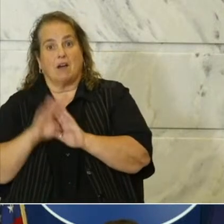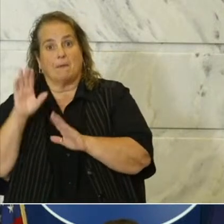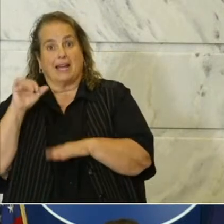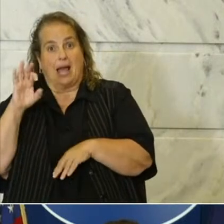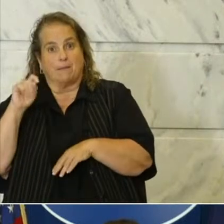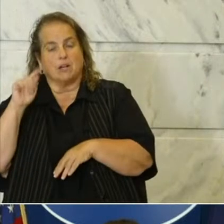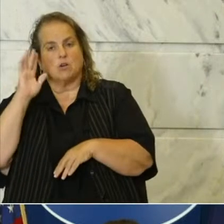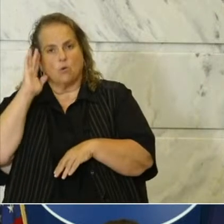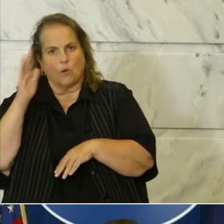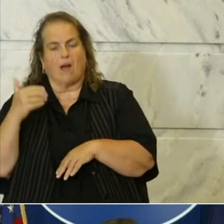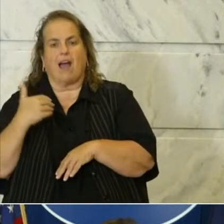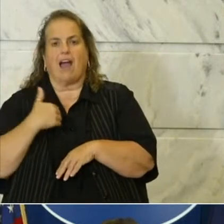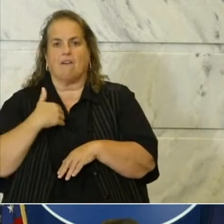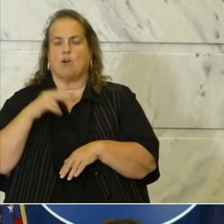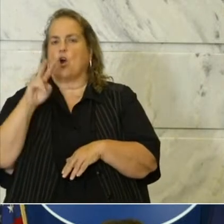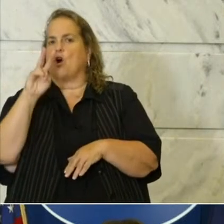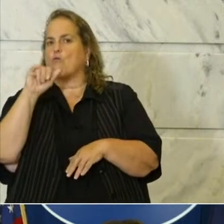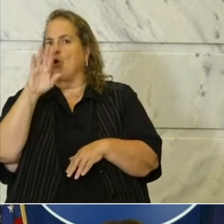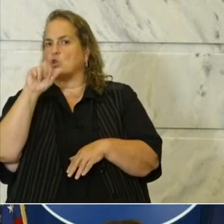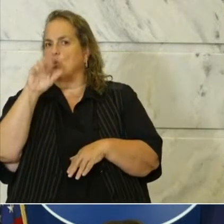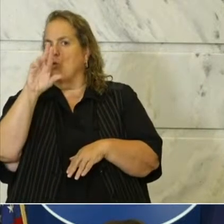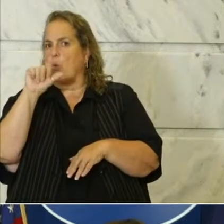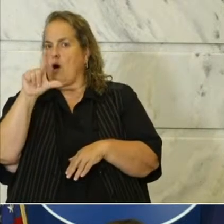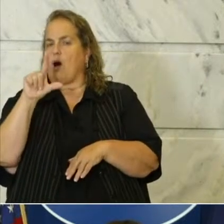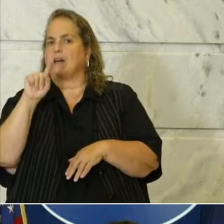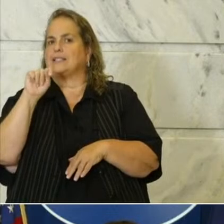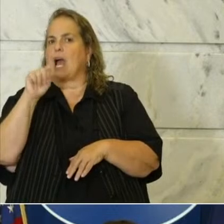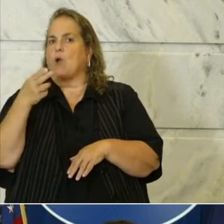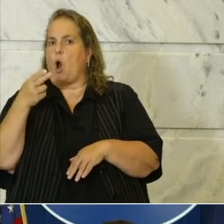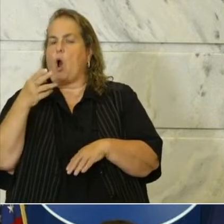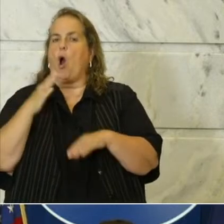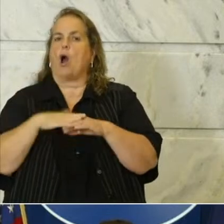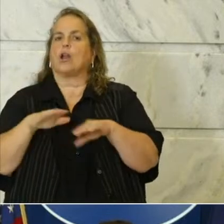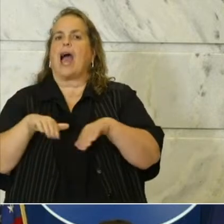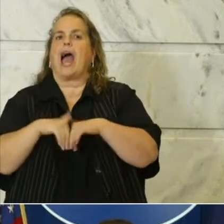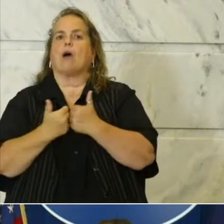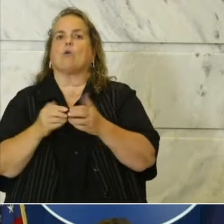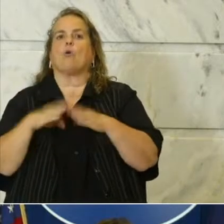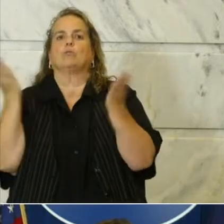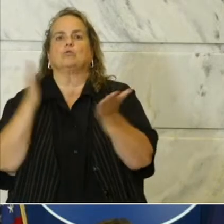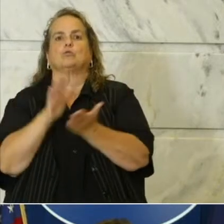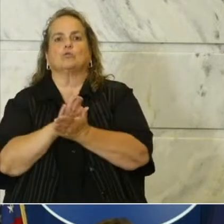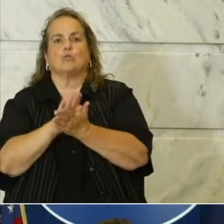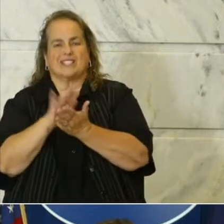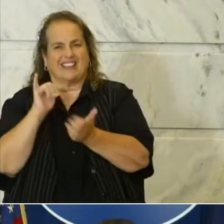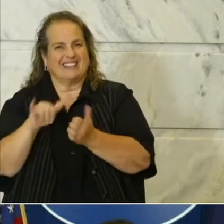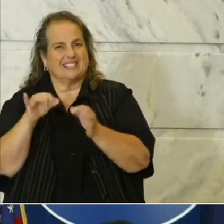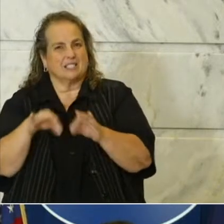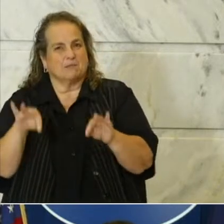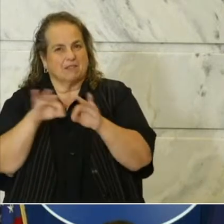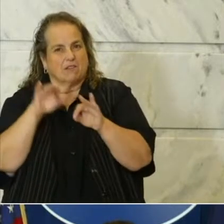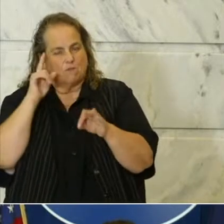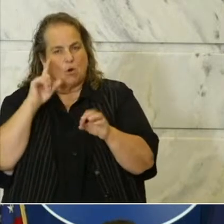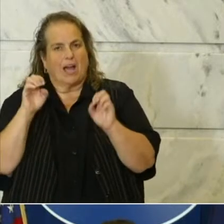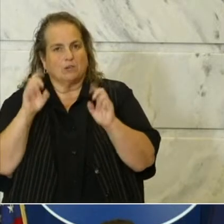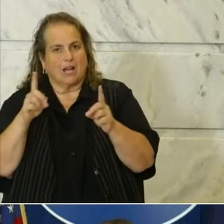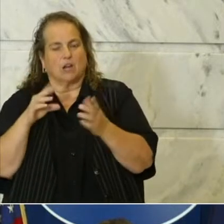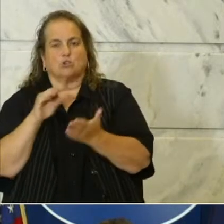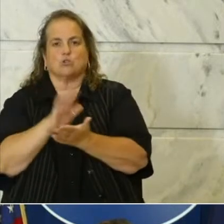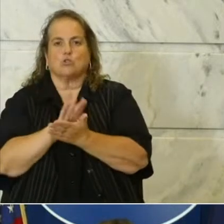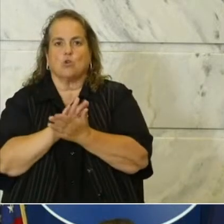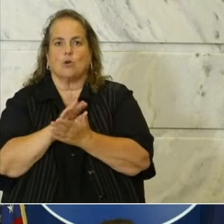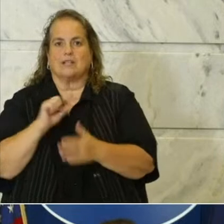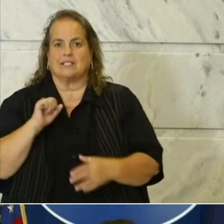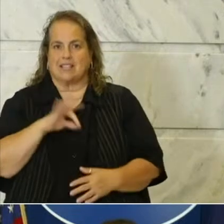a virtual town hall on reopening schools. This is particularly for educators and school staff. It will be